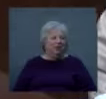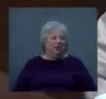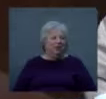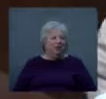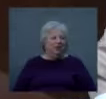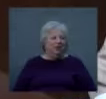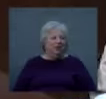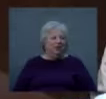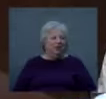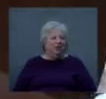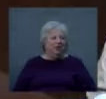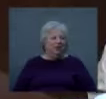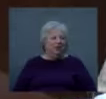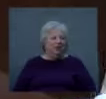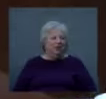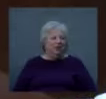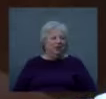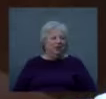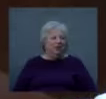It's got to be moved over there.